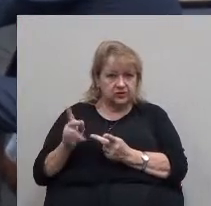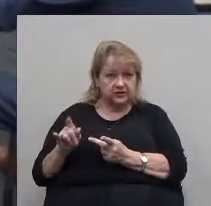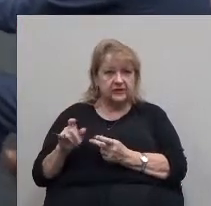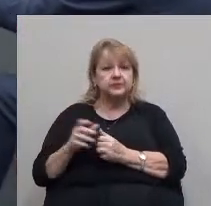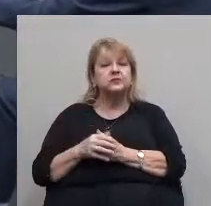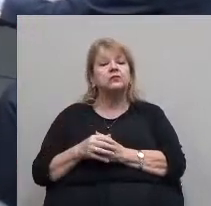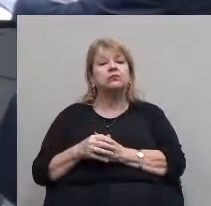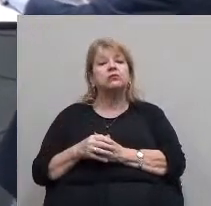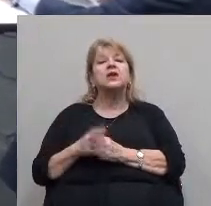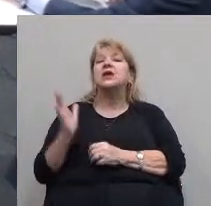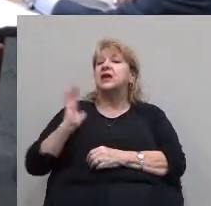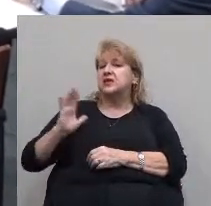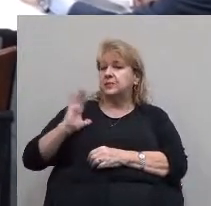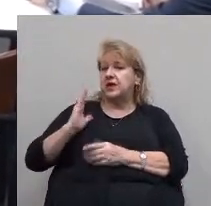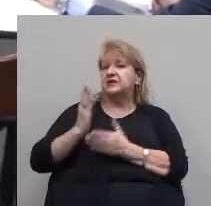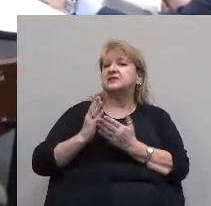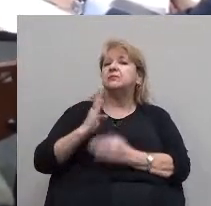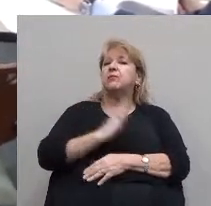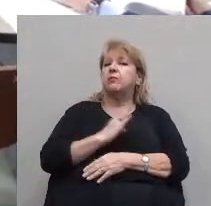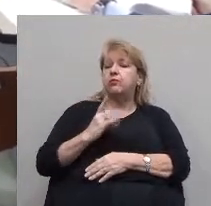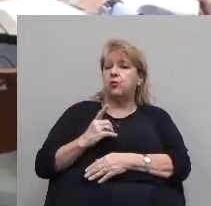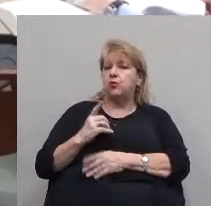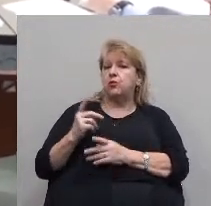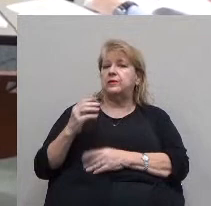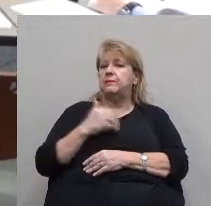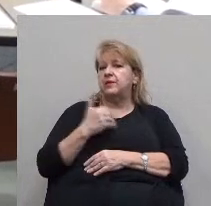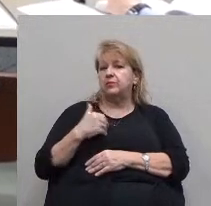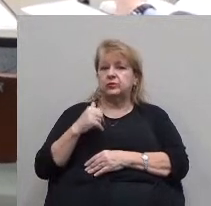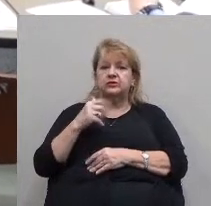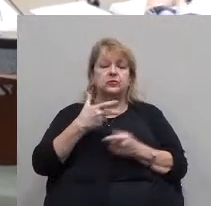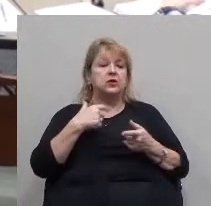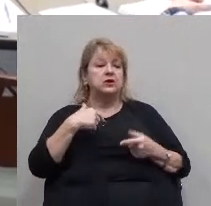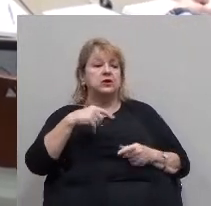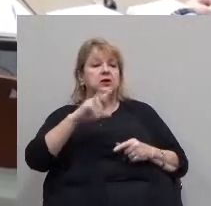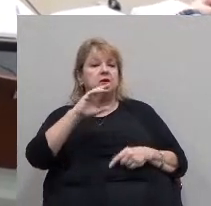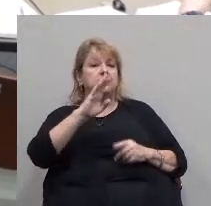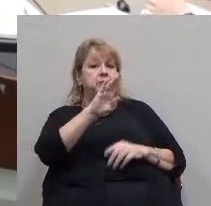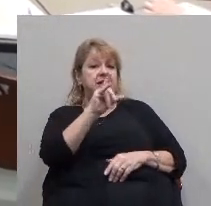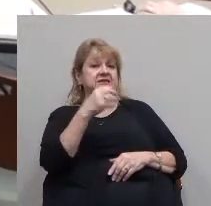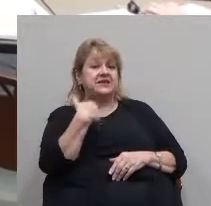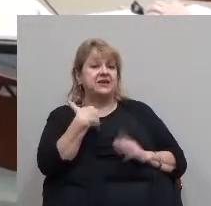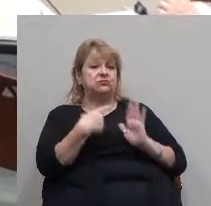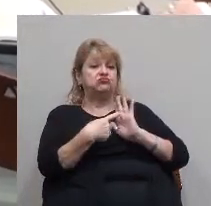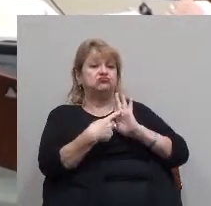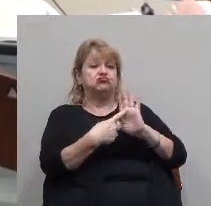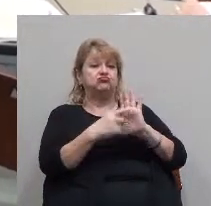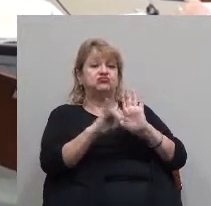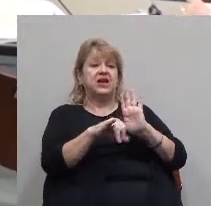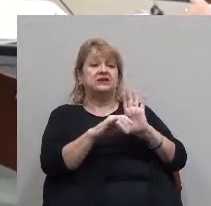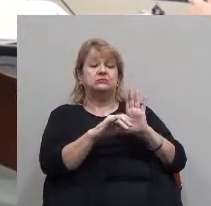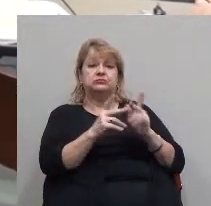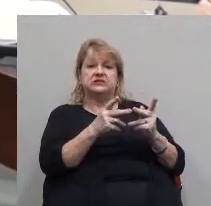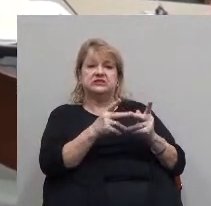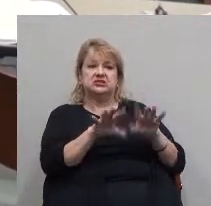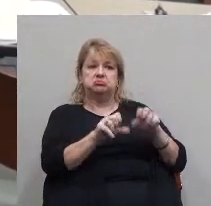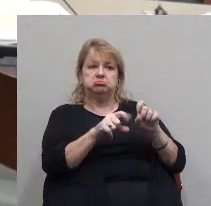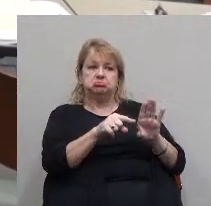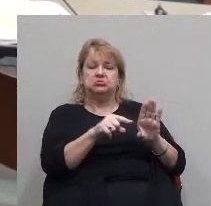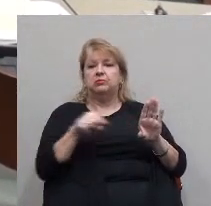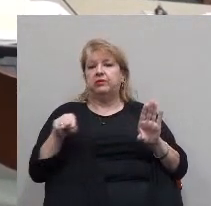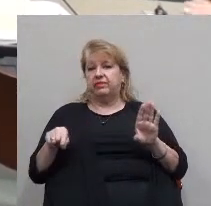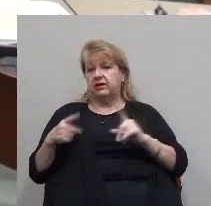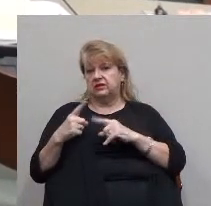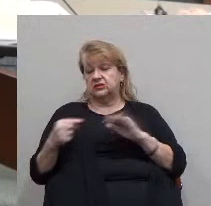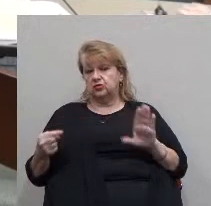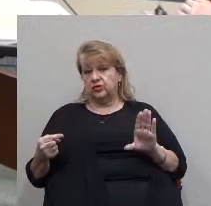in the past, when there is a board member who doesn't agree with this position, usually we know it ahead of time, and I share that with the officers, and the officers take that information